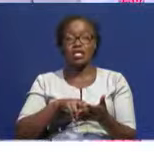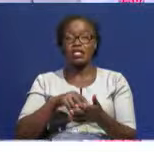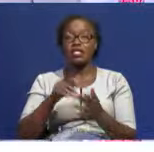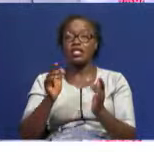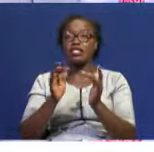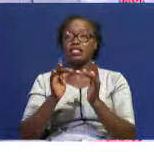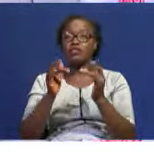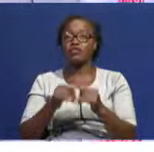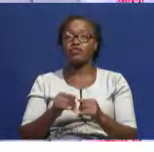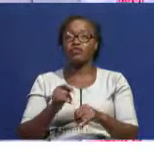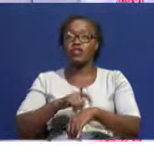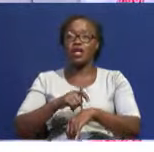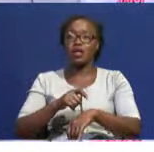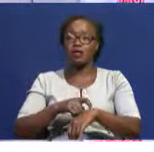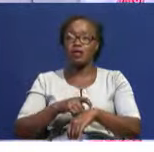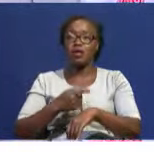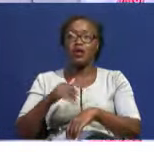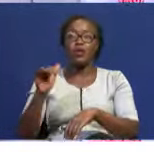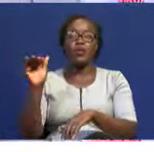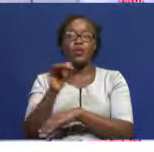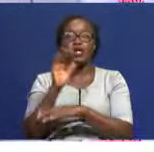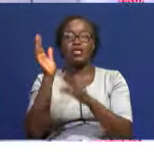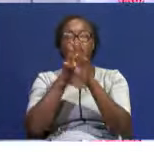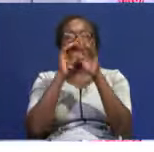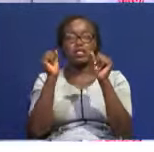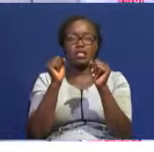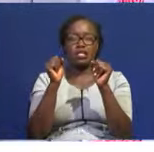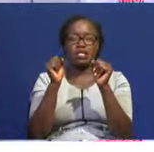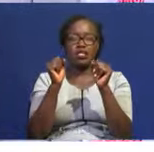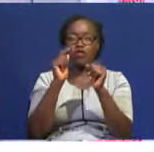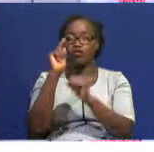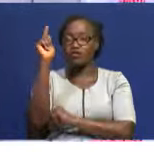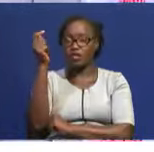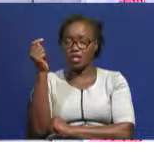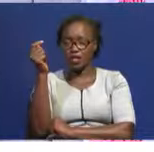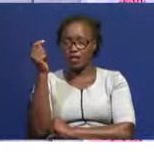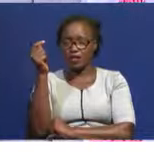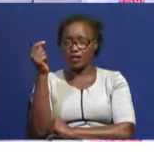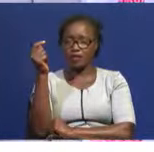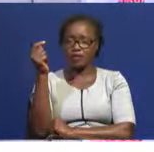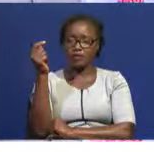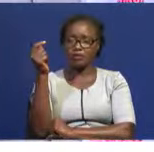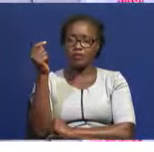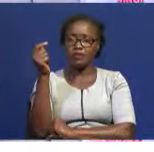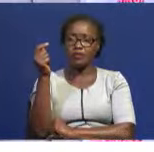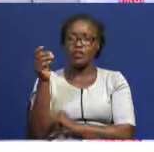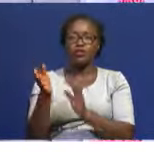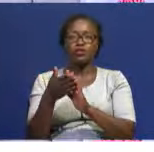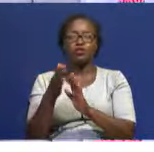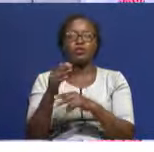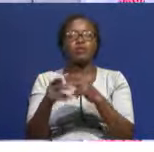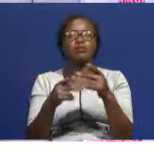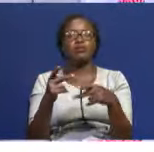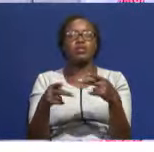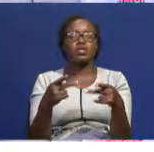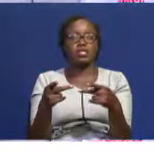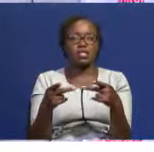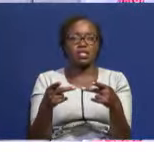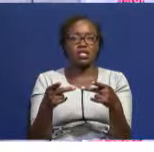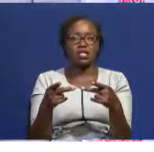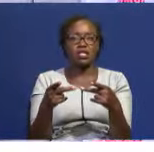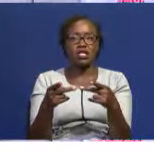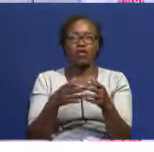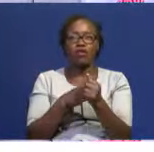time. We urge the President of Kenya to speed up the process